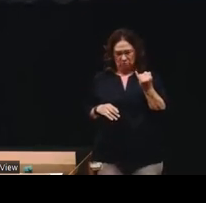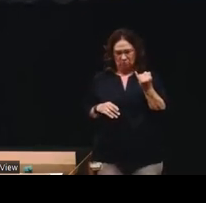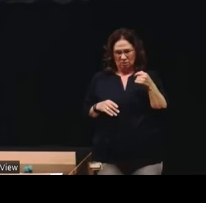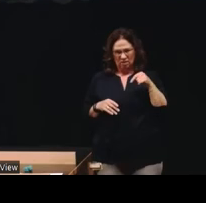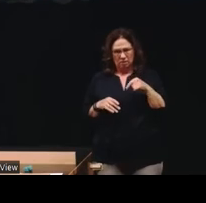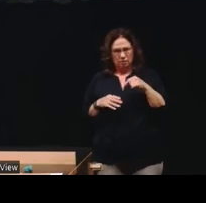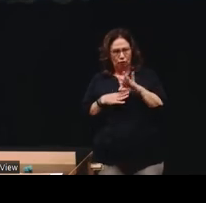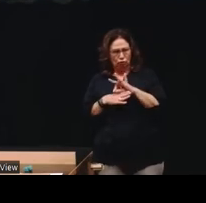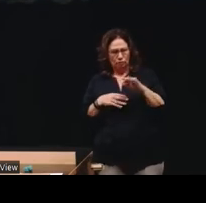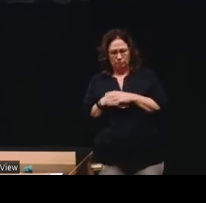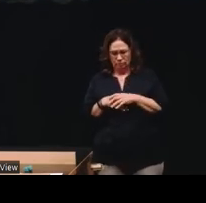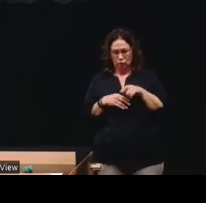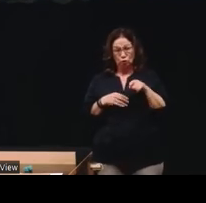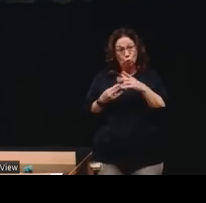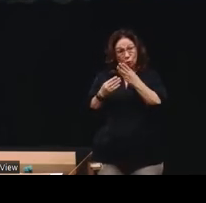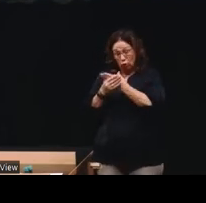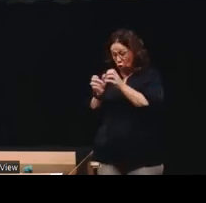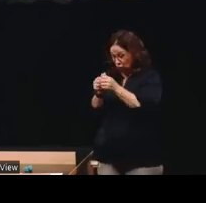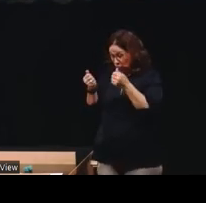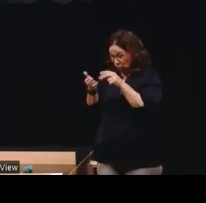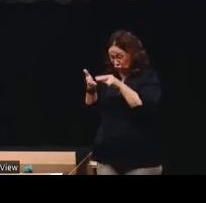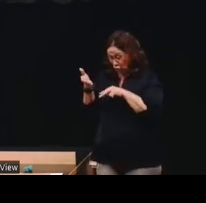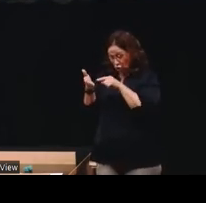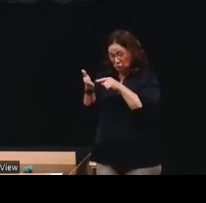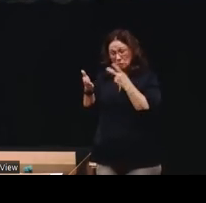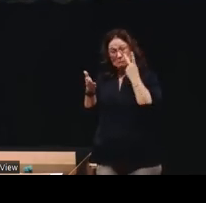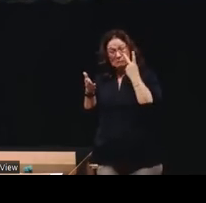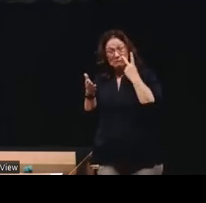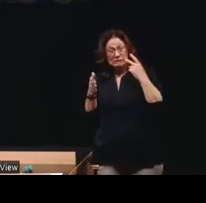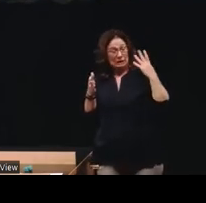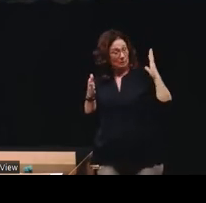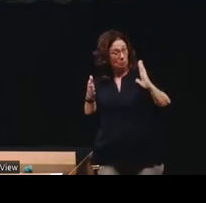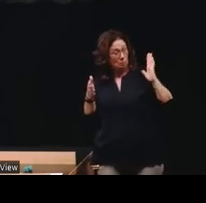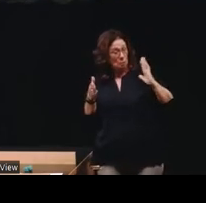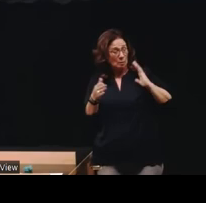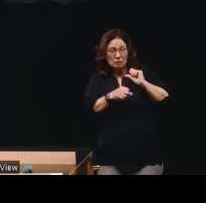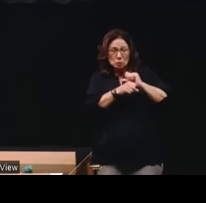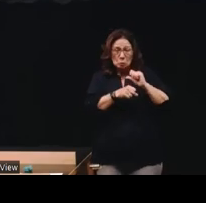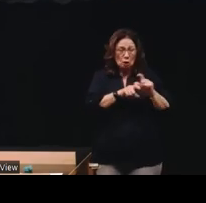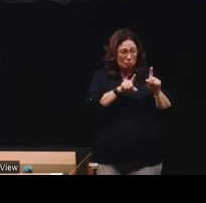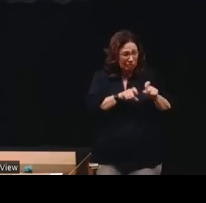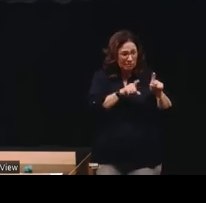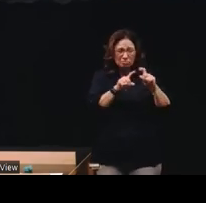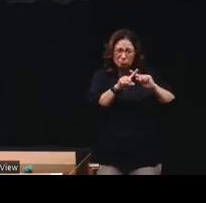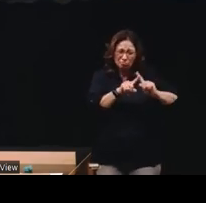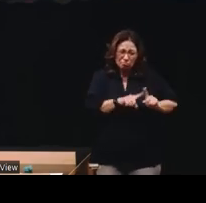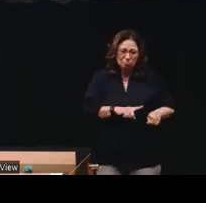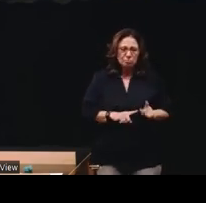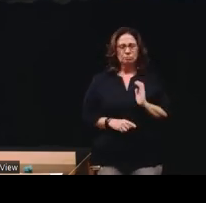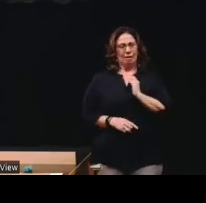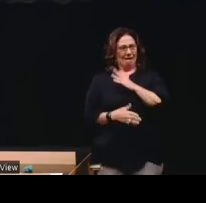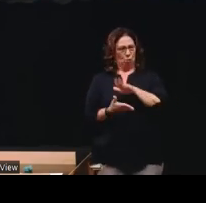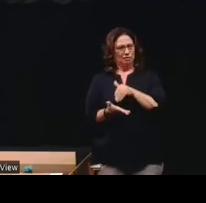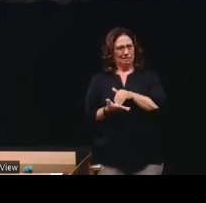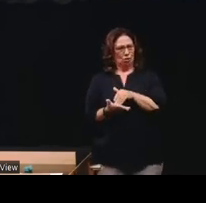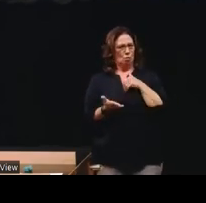taken a look at their chart. You've reviewed what workup they've had beforehand. In our center, at least, we're rarely the